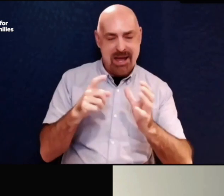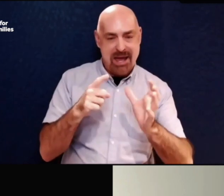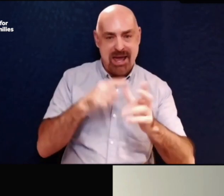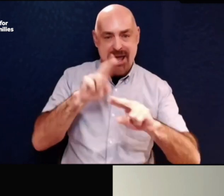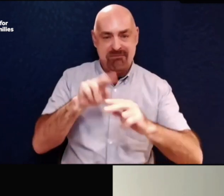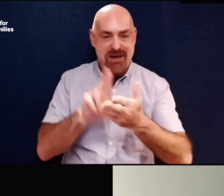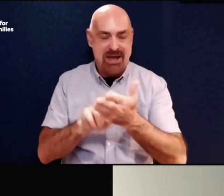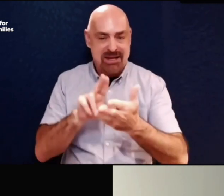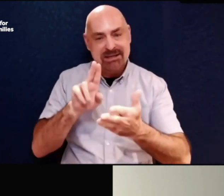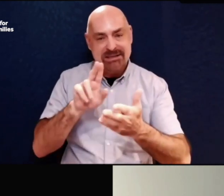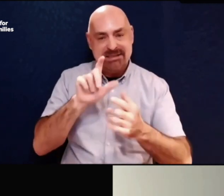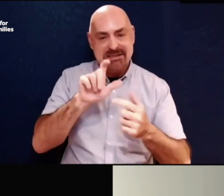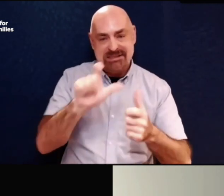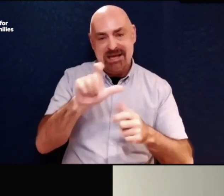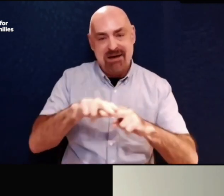EFNCCF